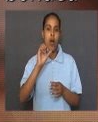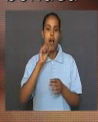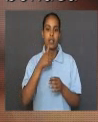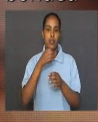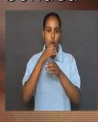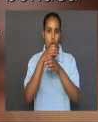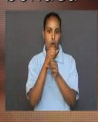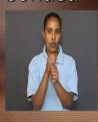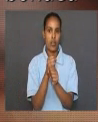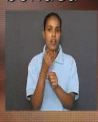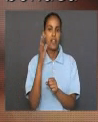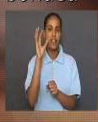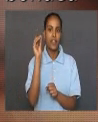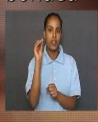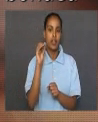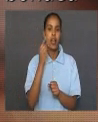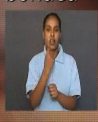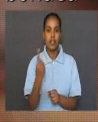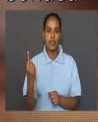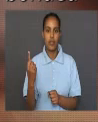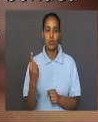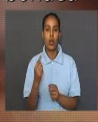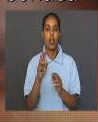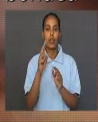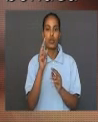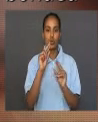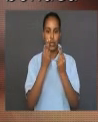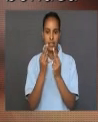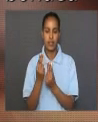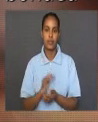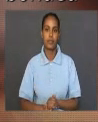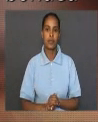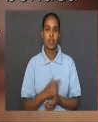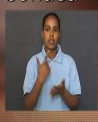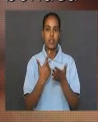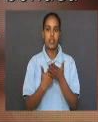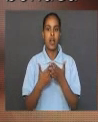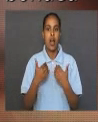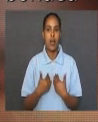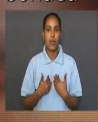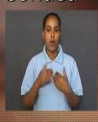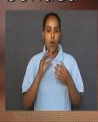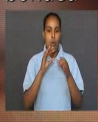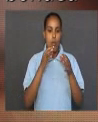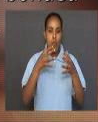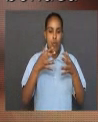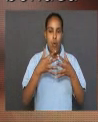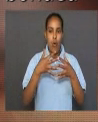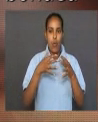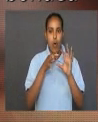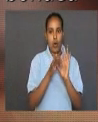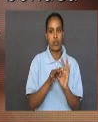contains up to 50 individual units. These have been bonded together